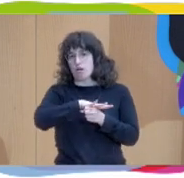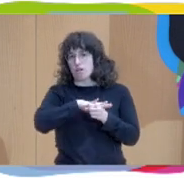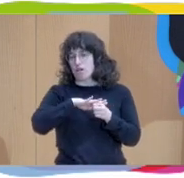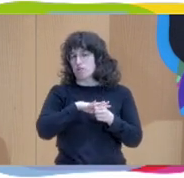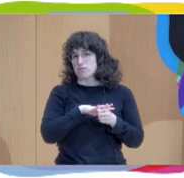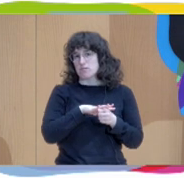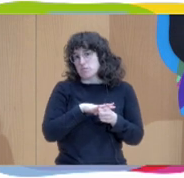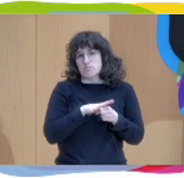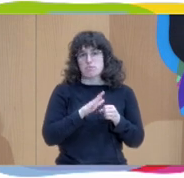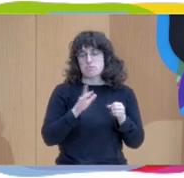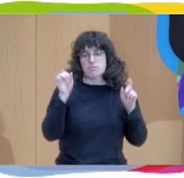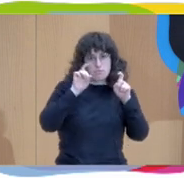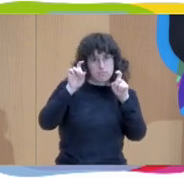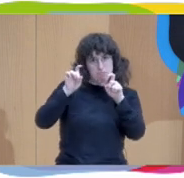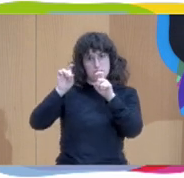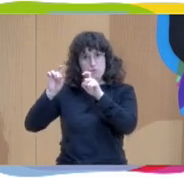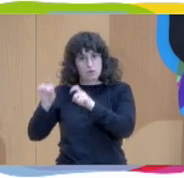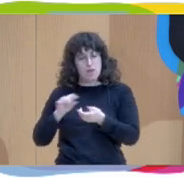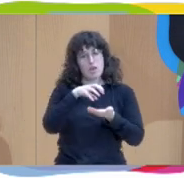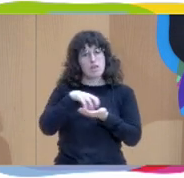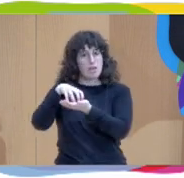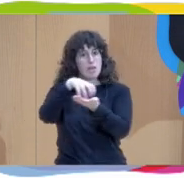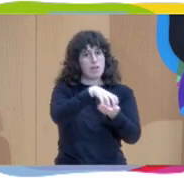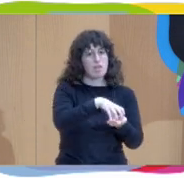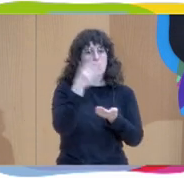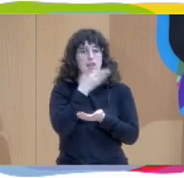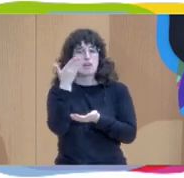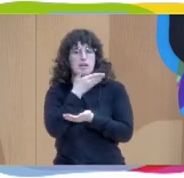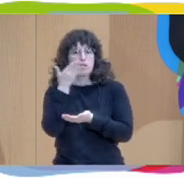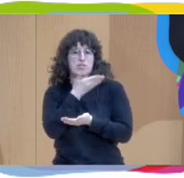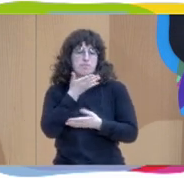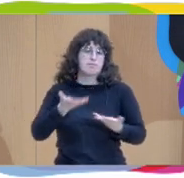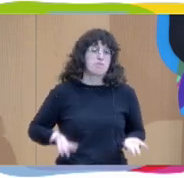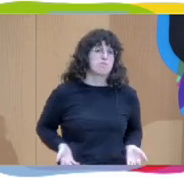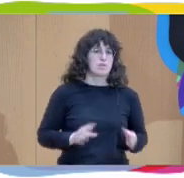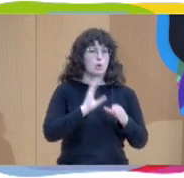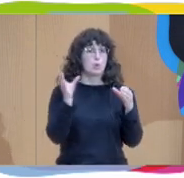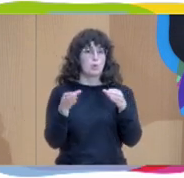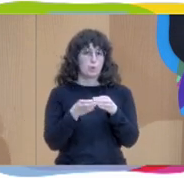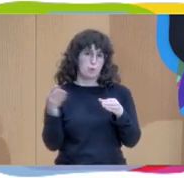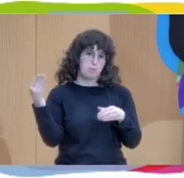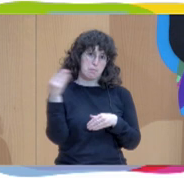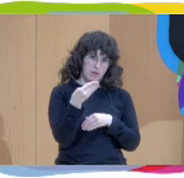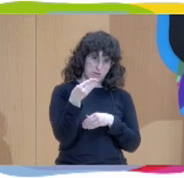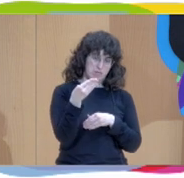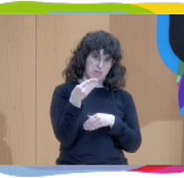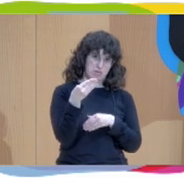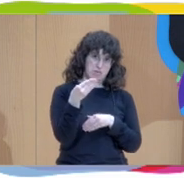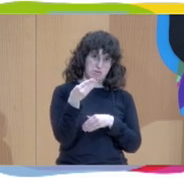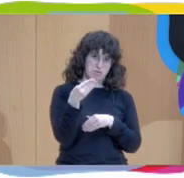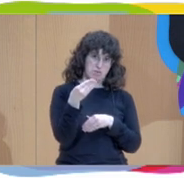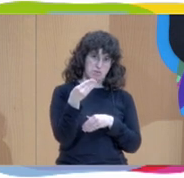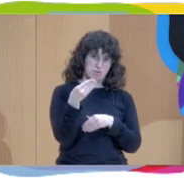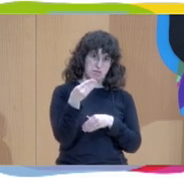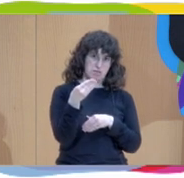And then the group B that was done a year ago in the springtime 23, we had 100 participants